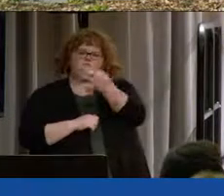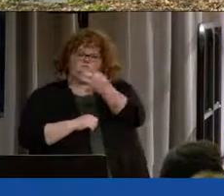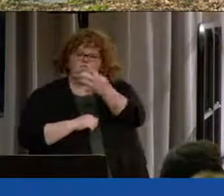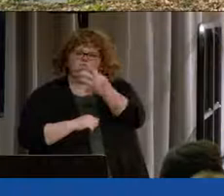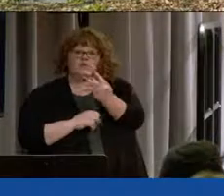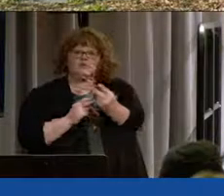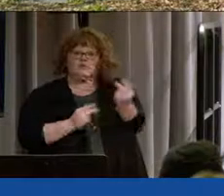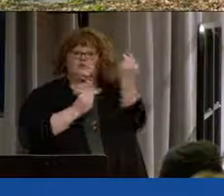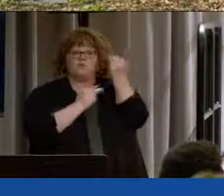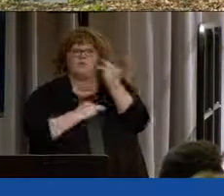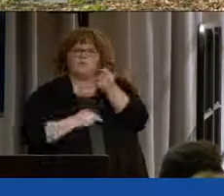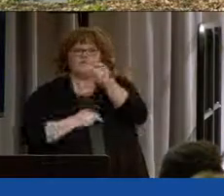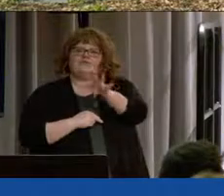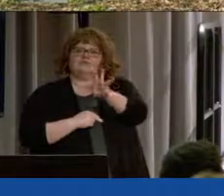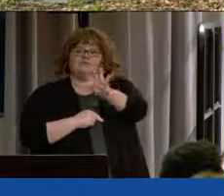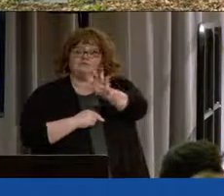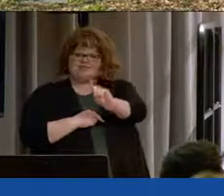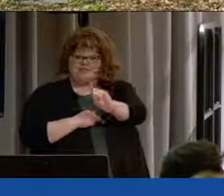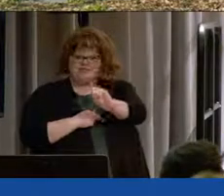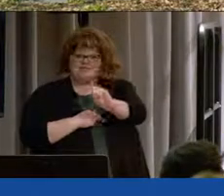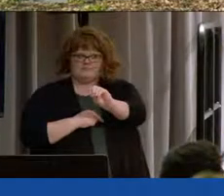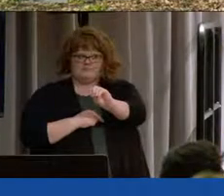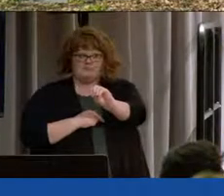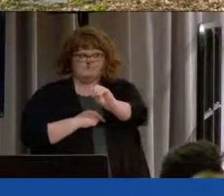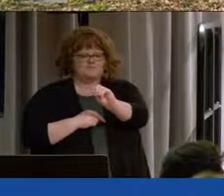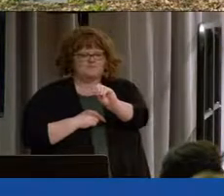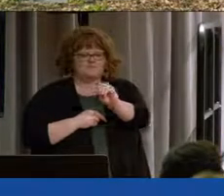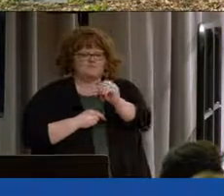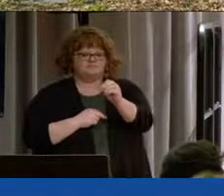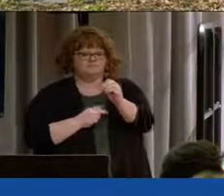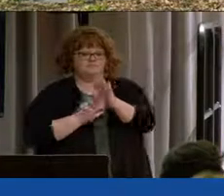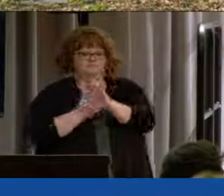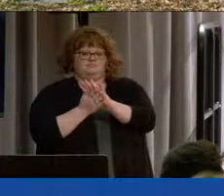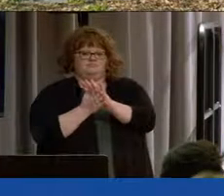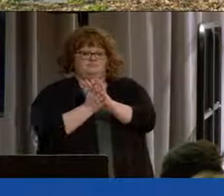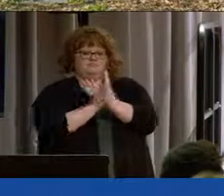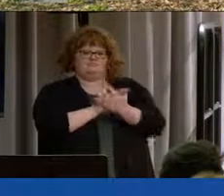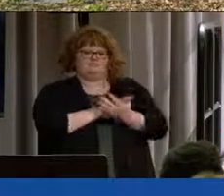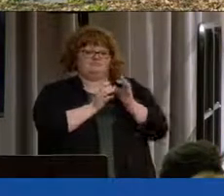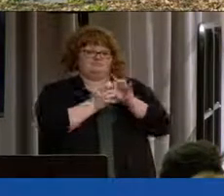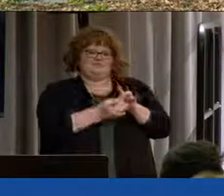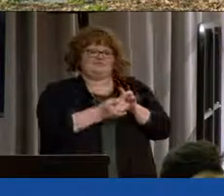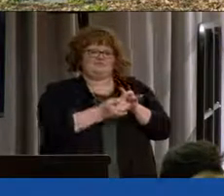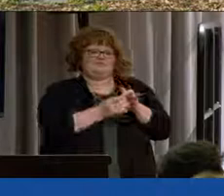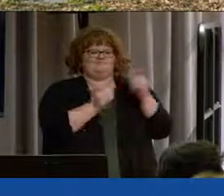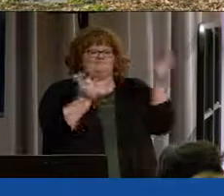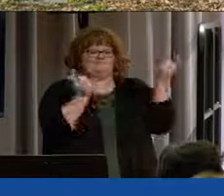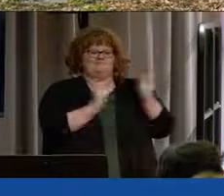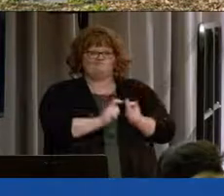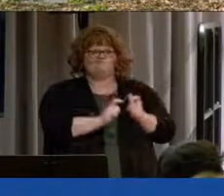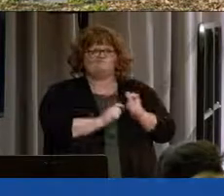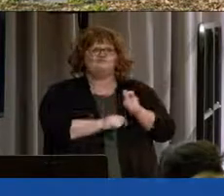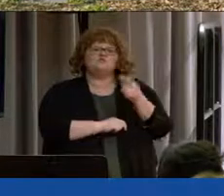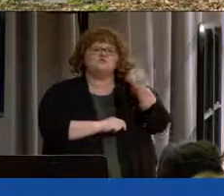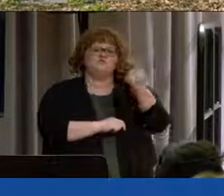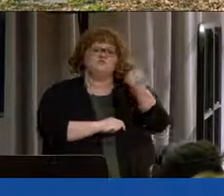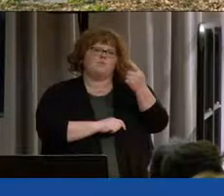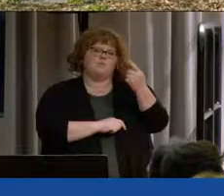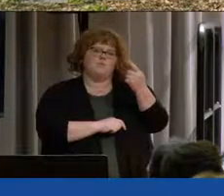1990, it was economized to about a tenth of what was